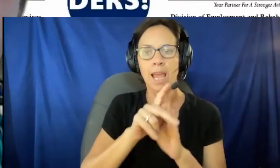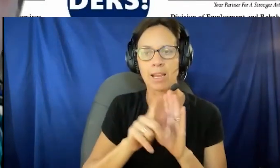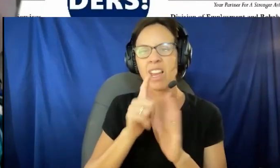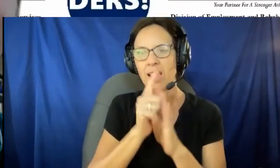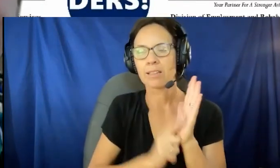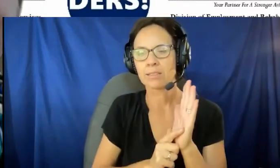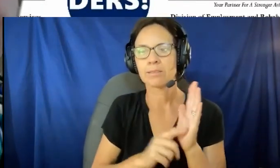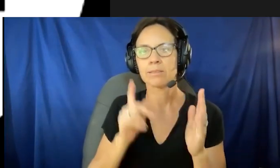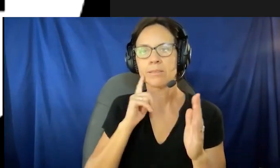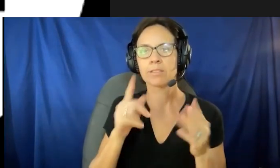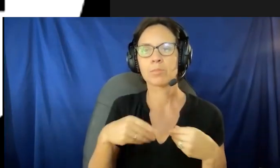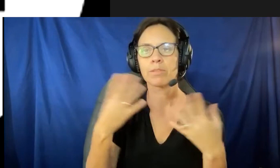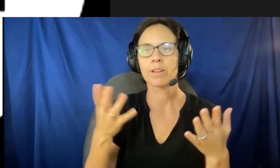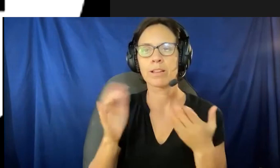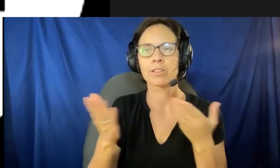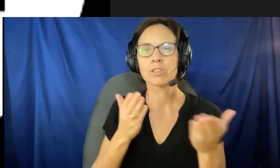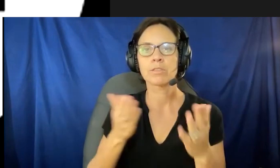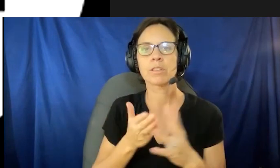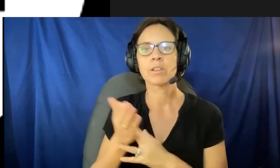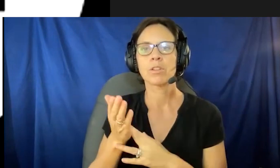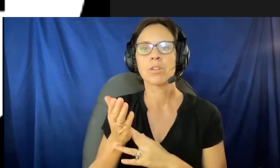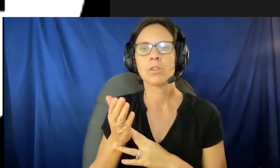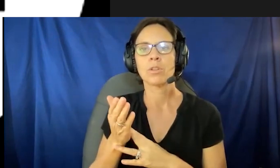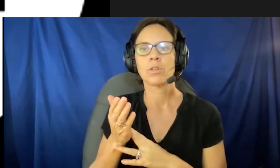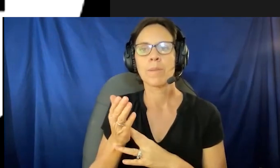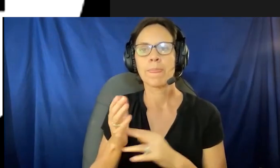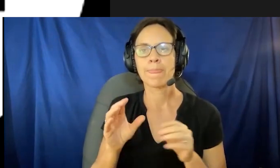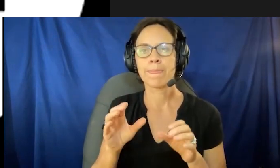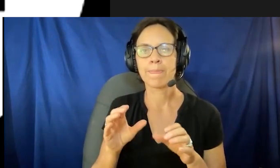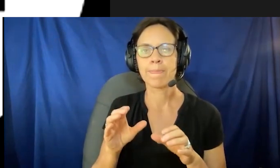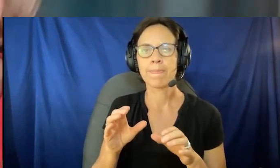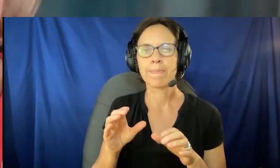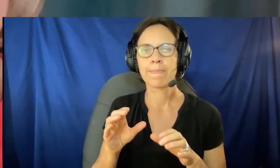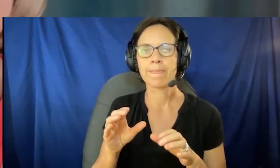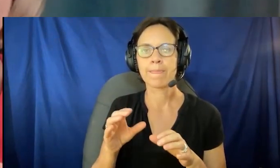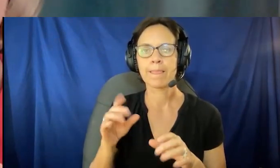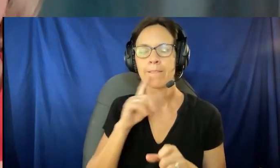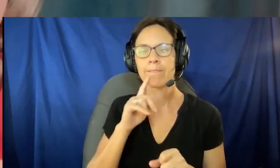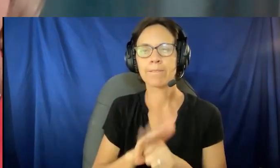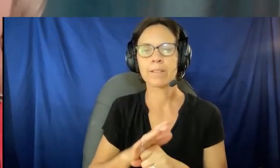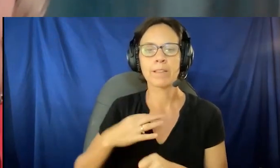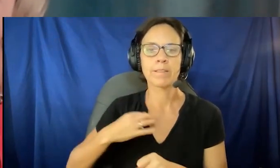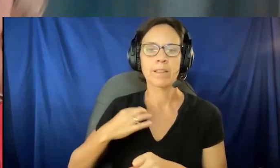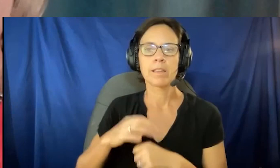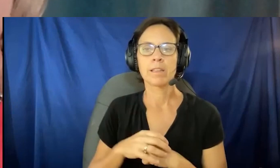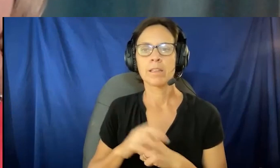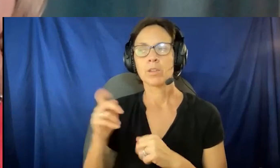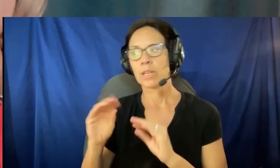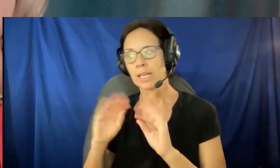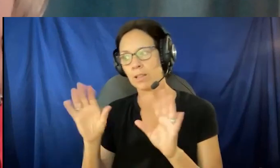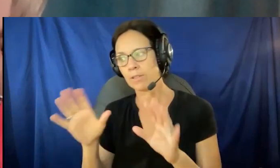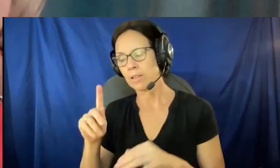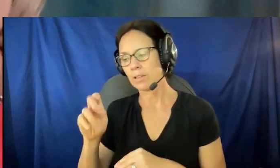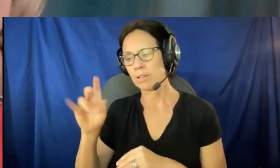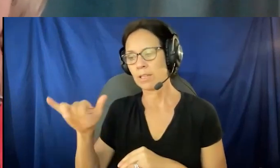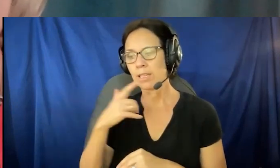the division. Hey, Betty, you got 1 minute left for questions. Okay, I'm going to clarifications here. Kelly Thompson